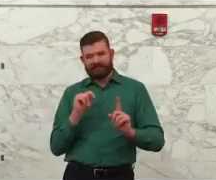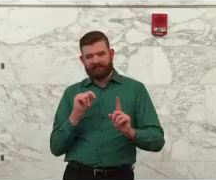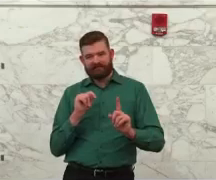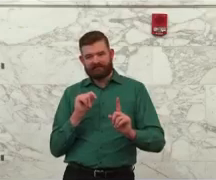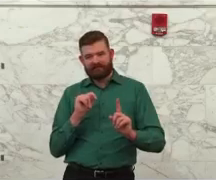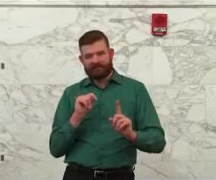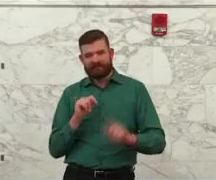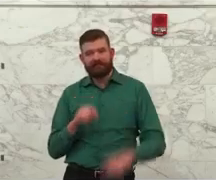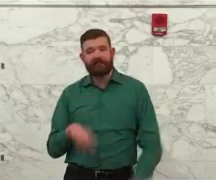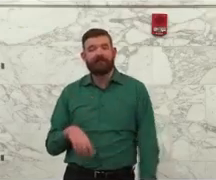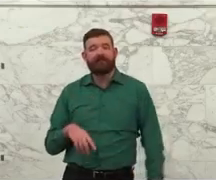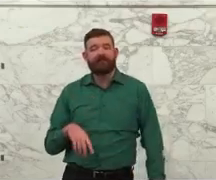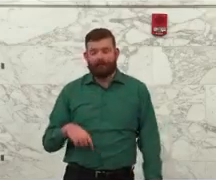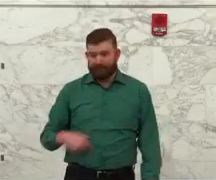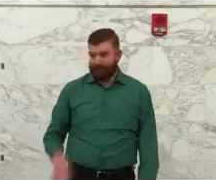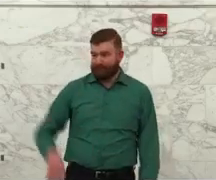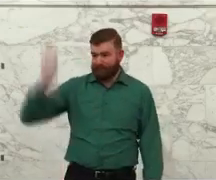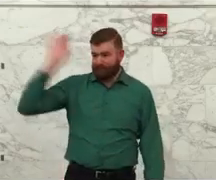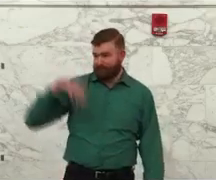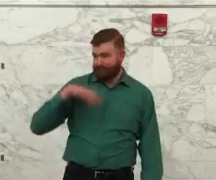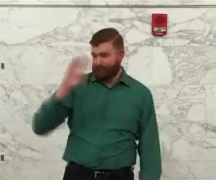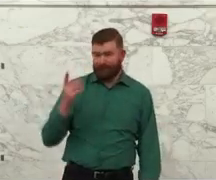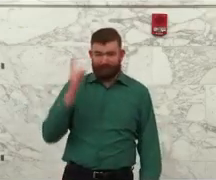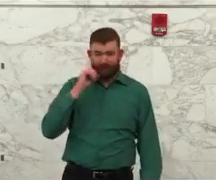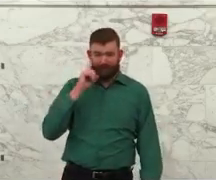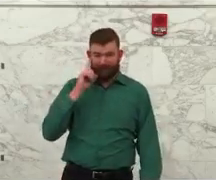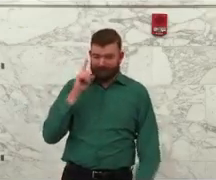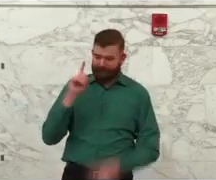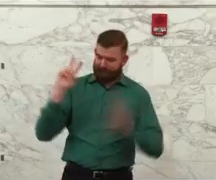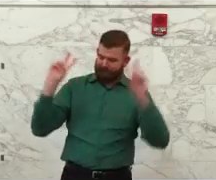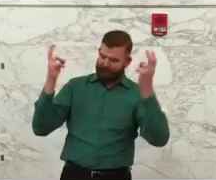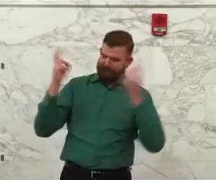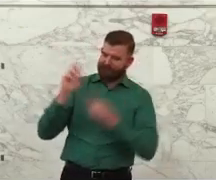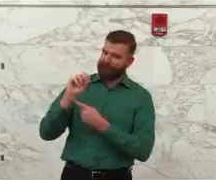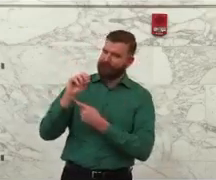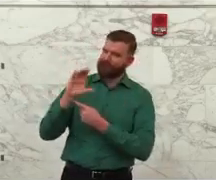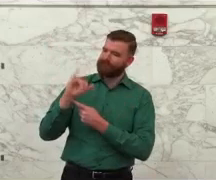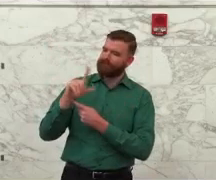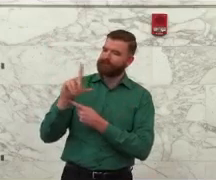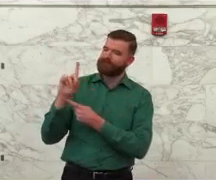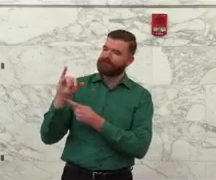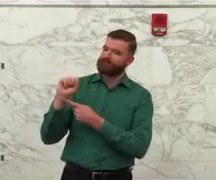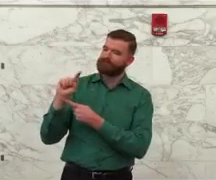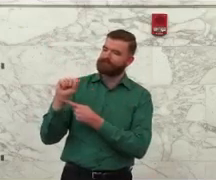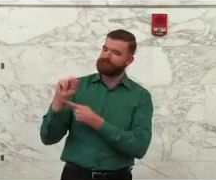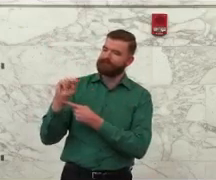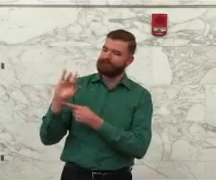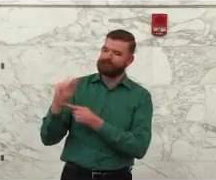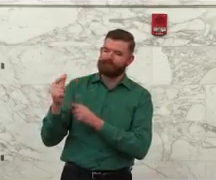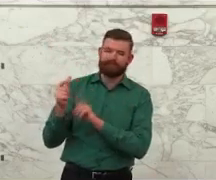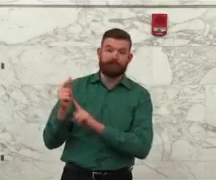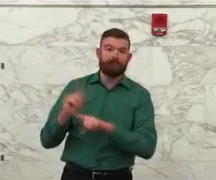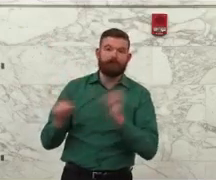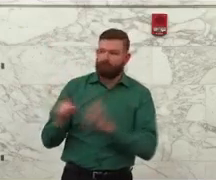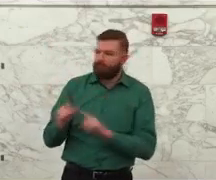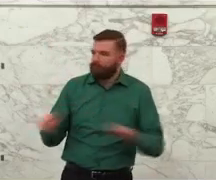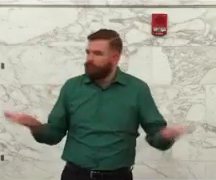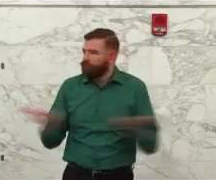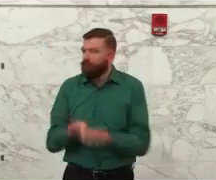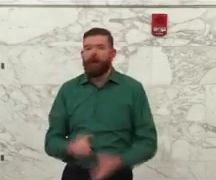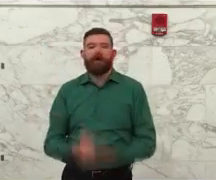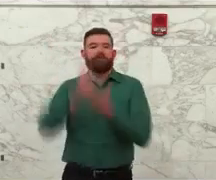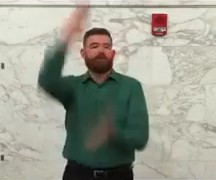the key to stopping this. There's nothing more sophisticated about it. We don't have a